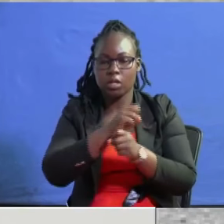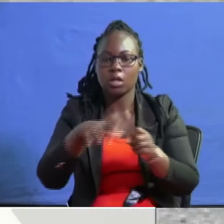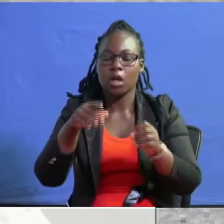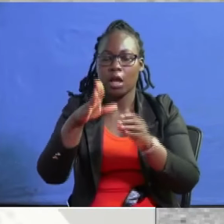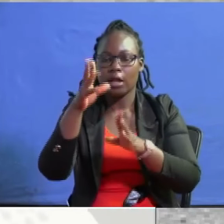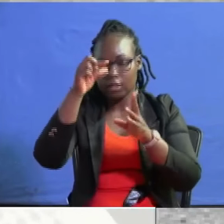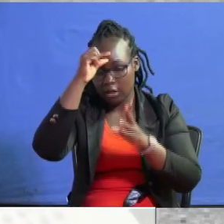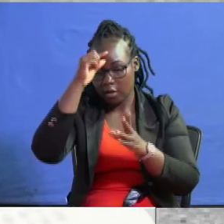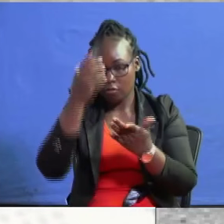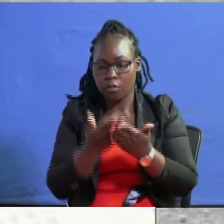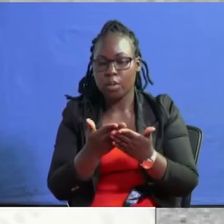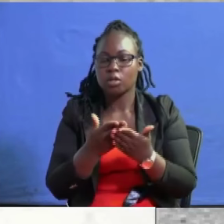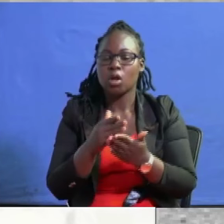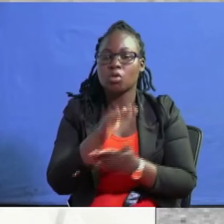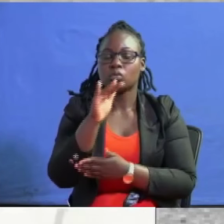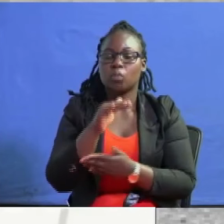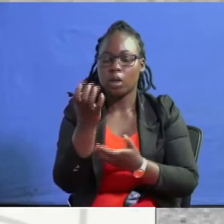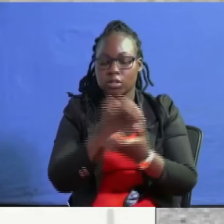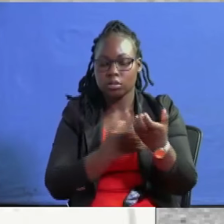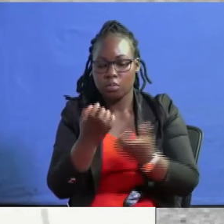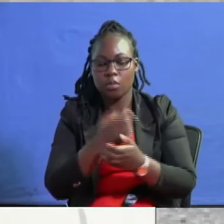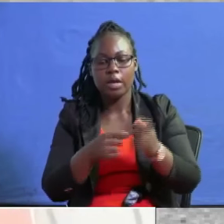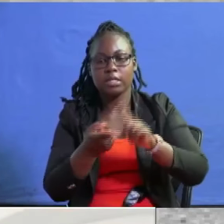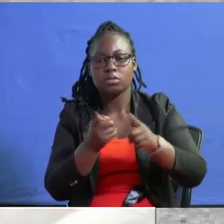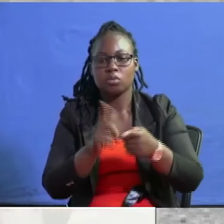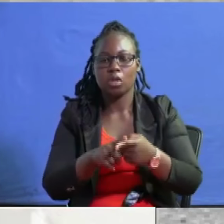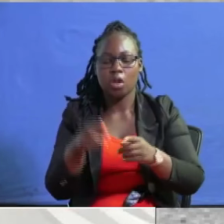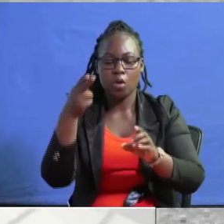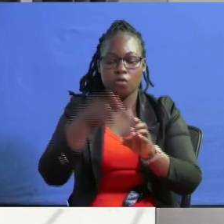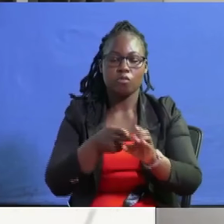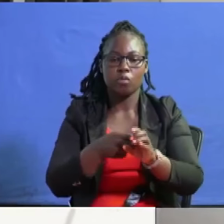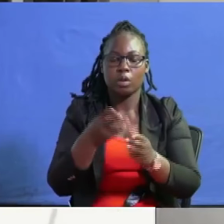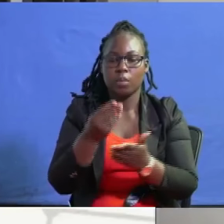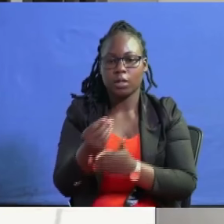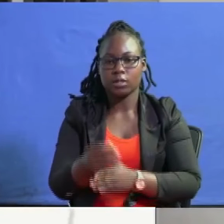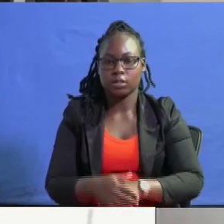government seeks to cushion the economy by stabilizing fuel prices.